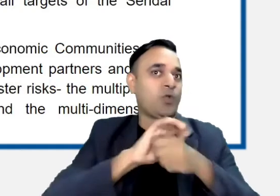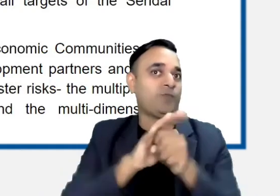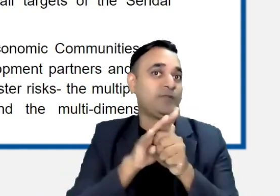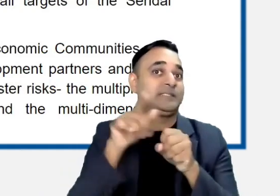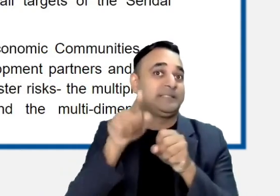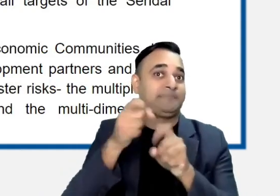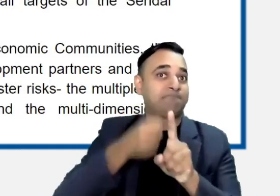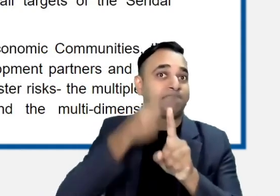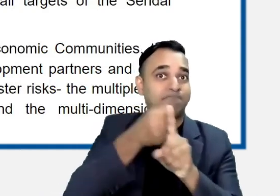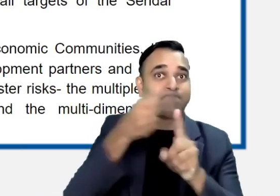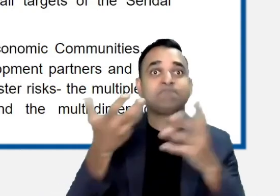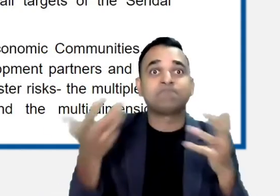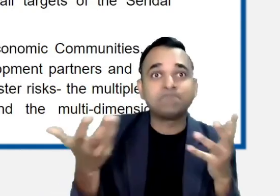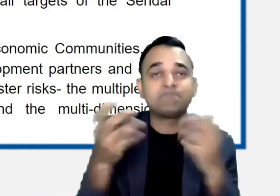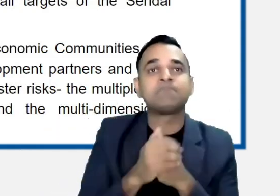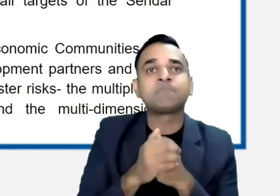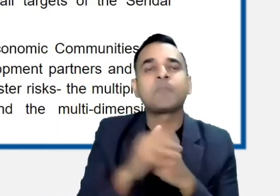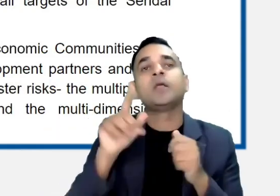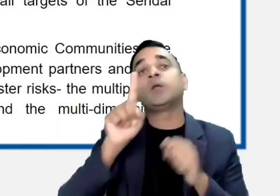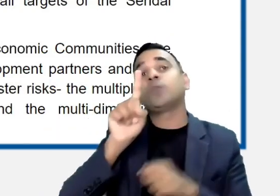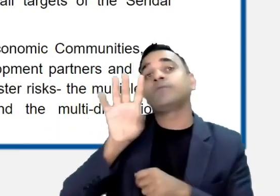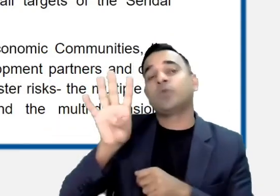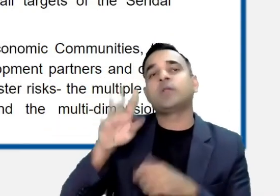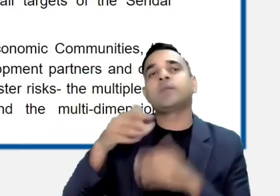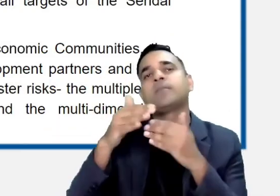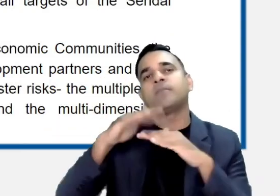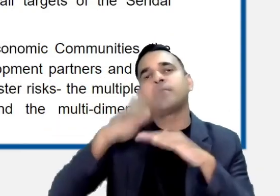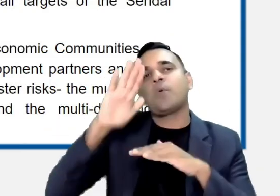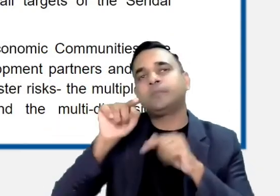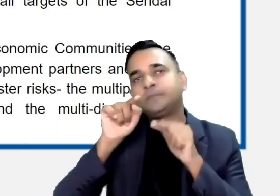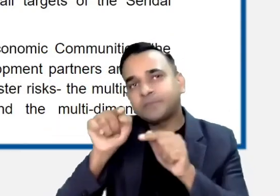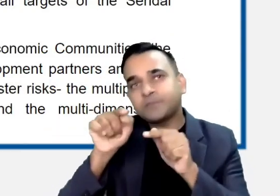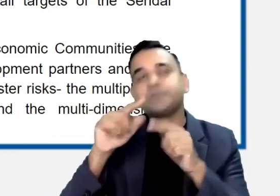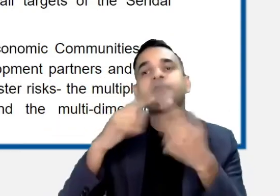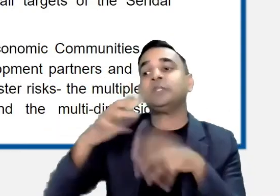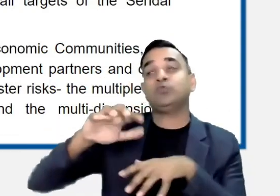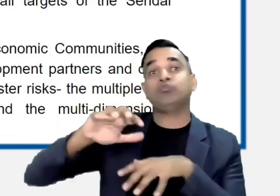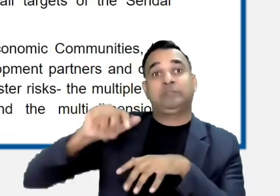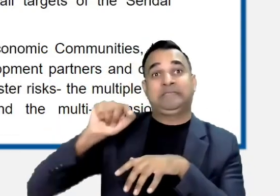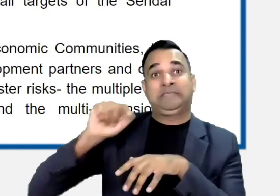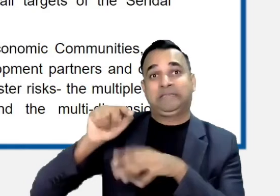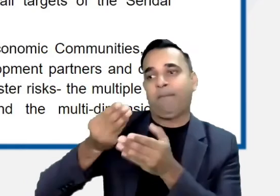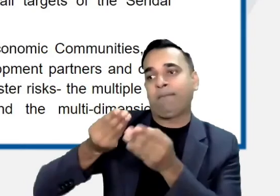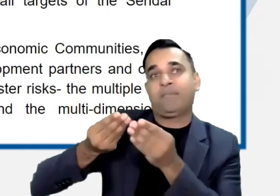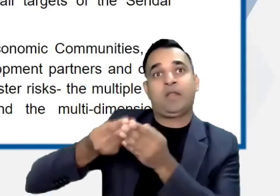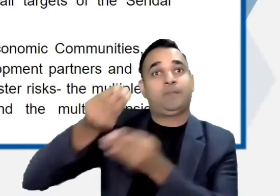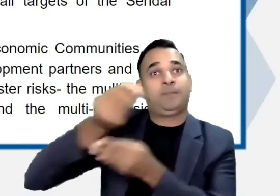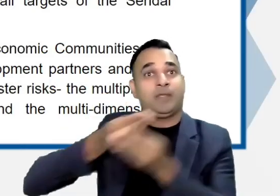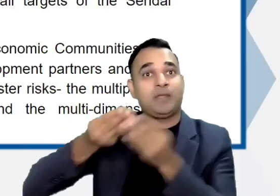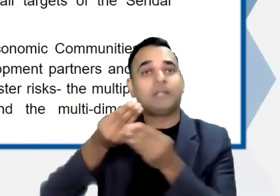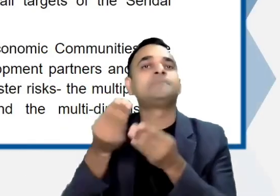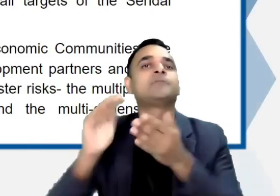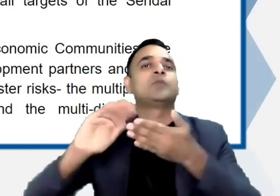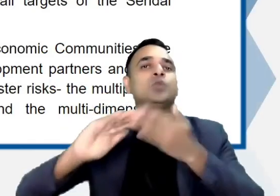civil society organizations, development partners, and other stakeholders to consider disaster risk reduction in the overall COVID-19